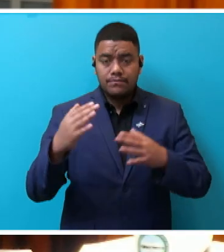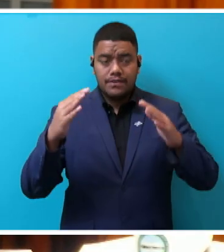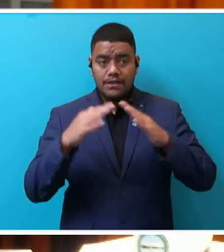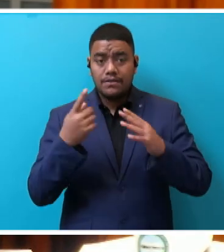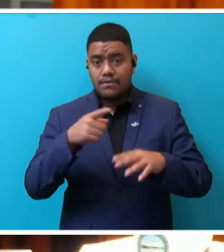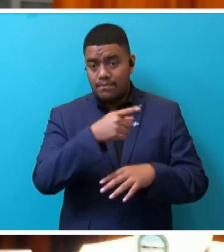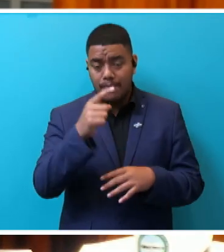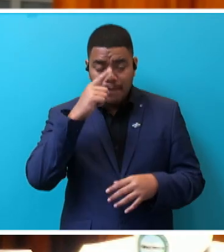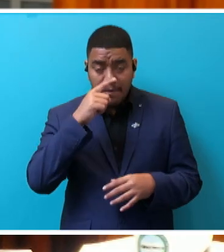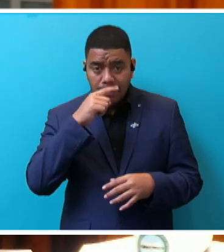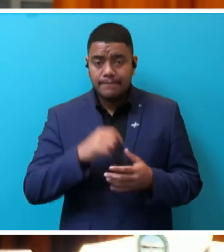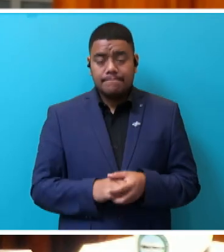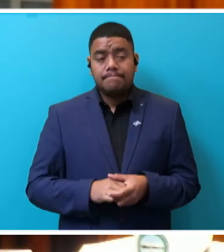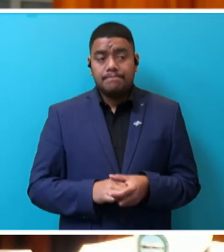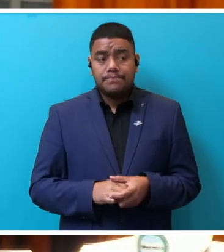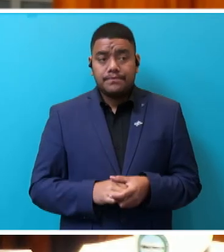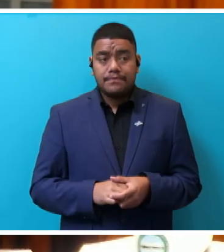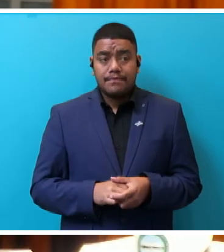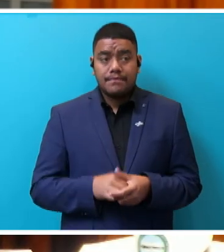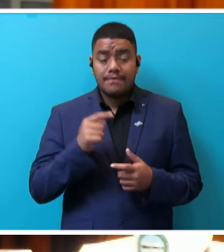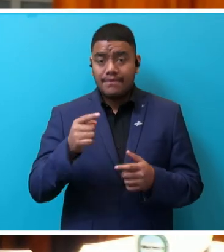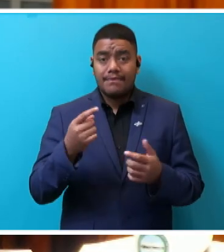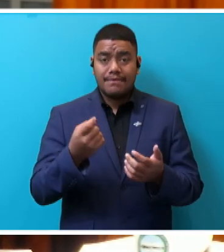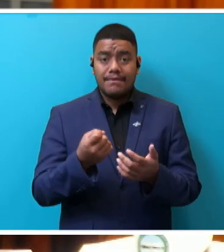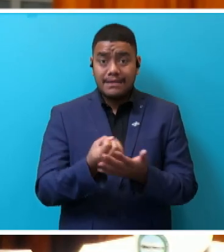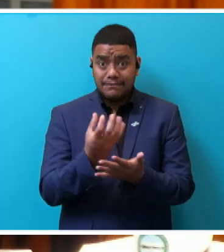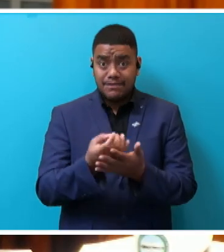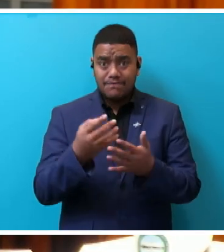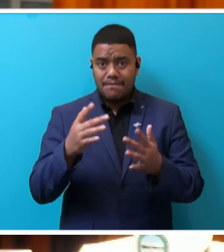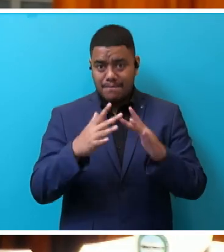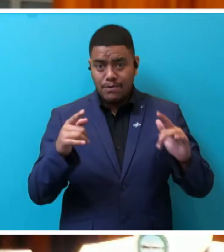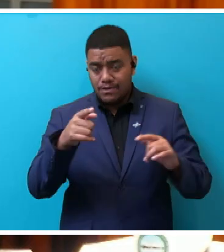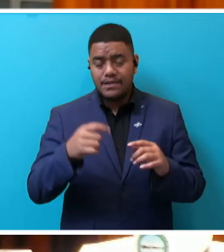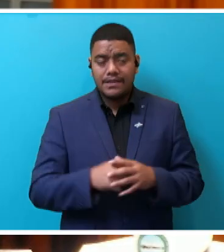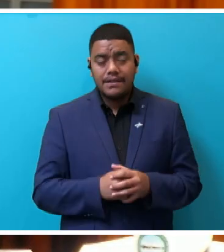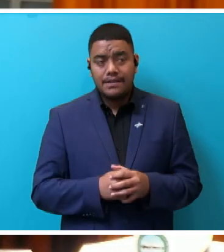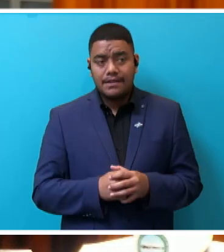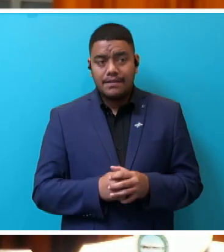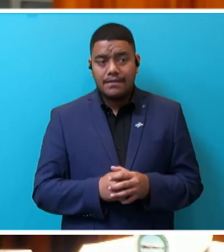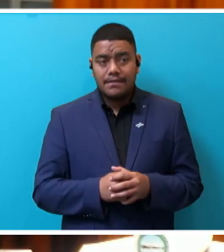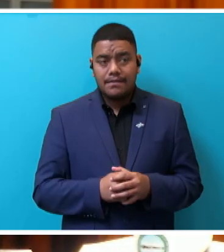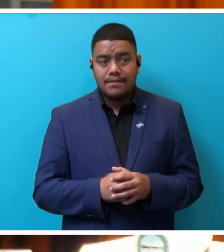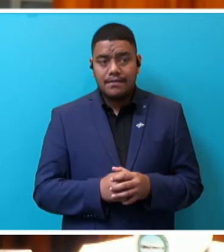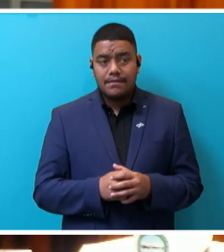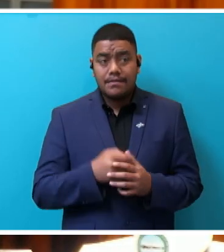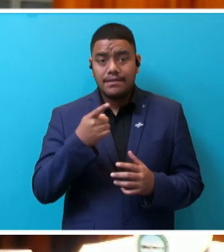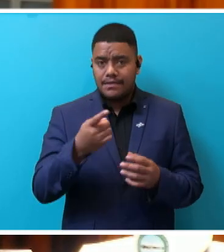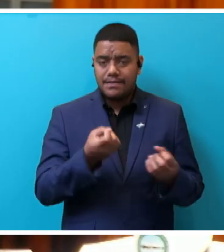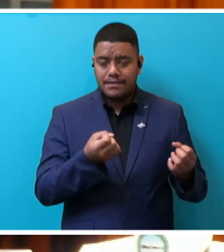public that the Mount Kasi project currently is a mineral